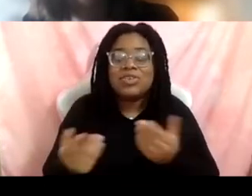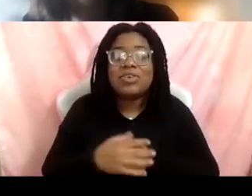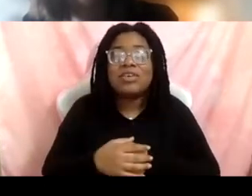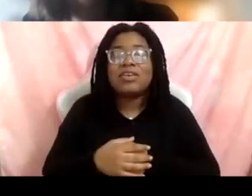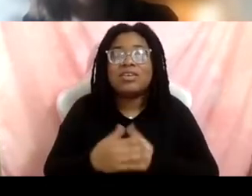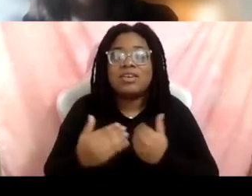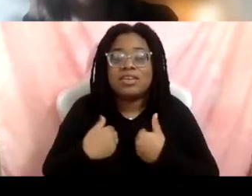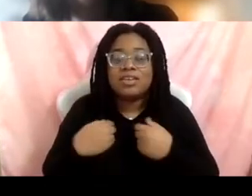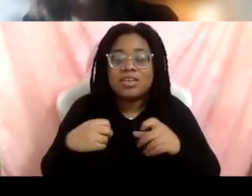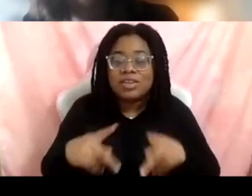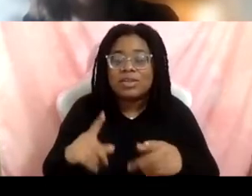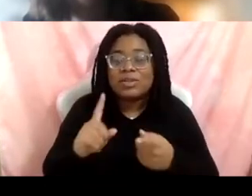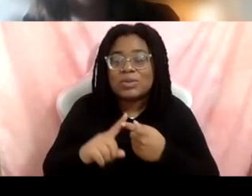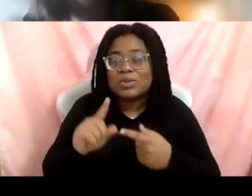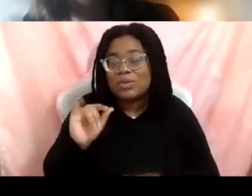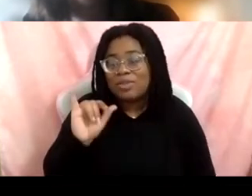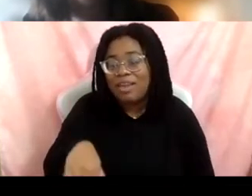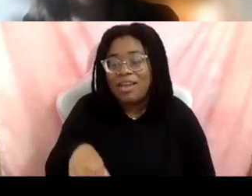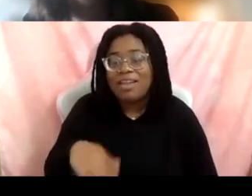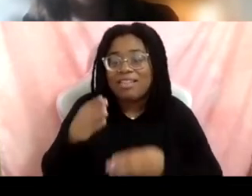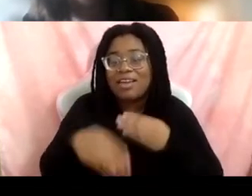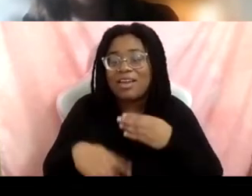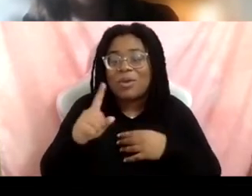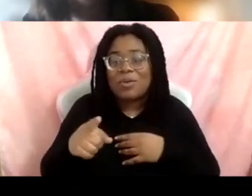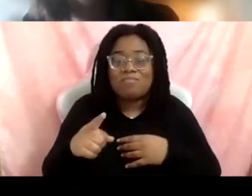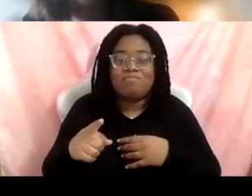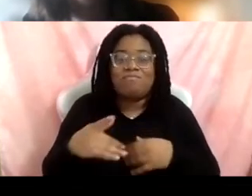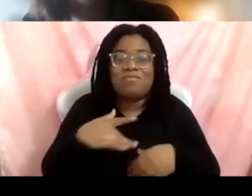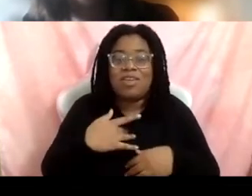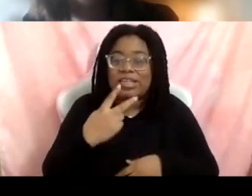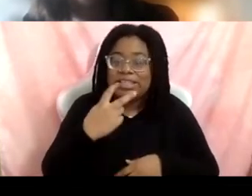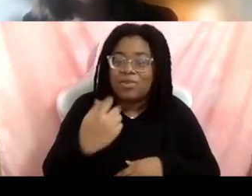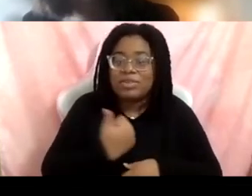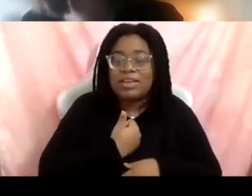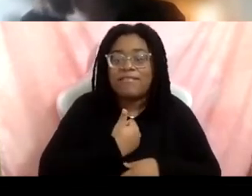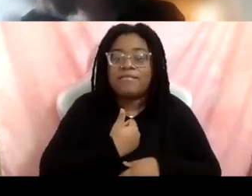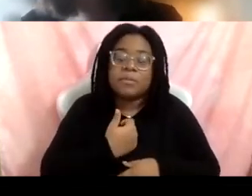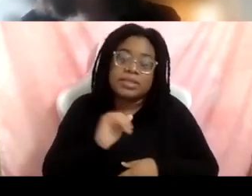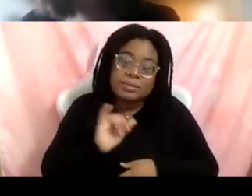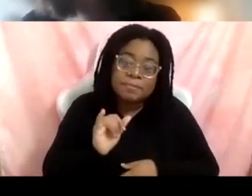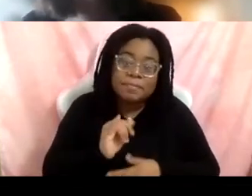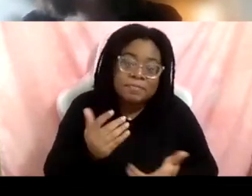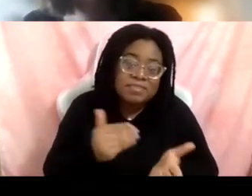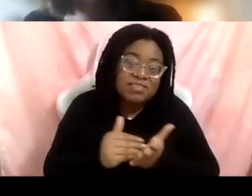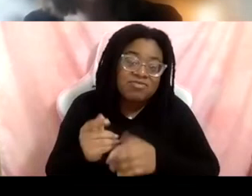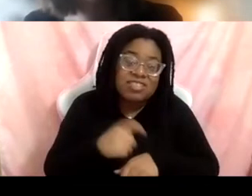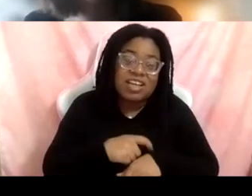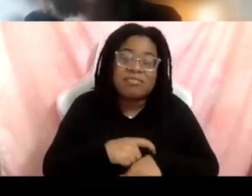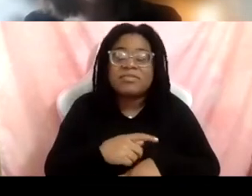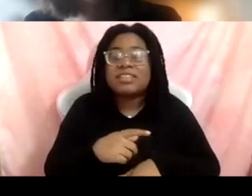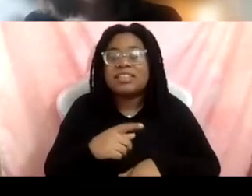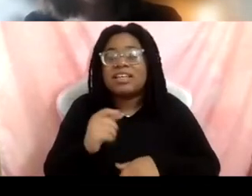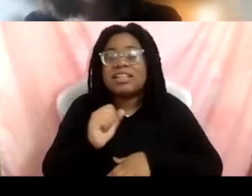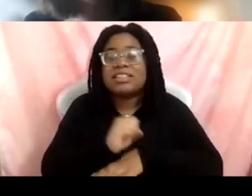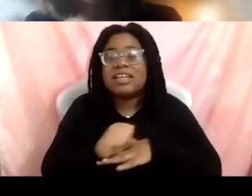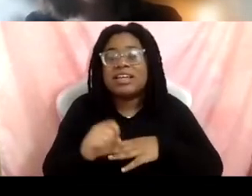have an opportunity to do that in the end. So whenever you have doubt in yourself, because there are several times that I had to do that on my sets. Like you know, like for me, like